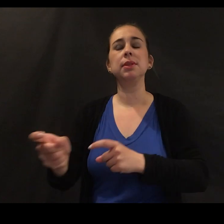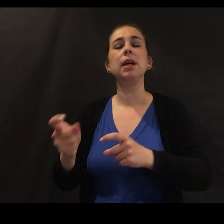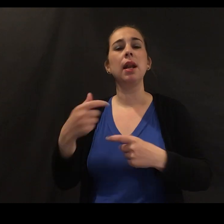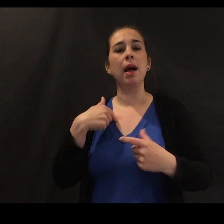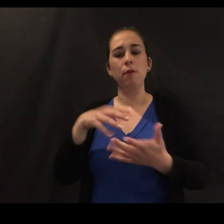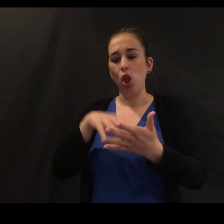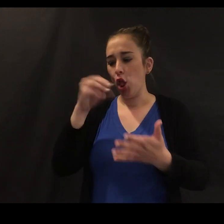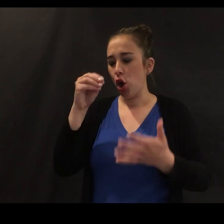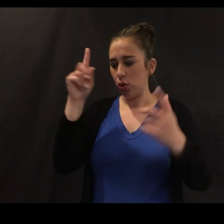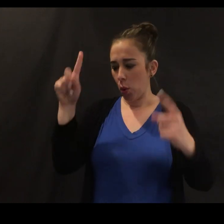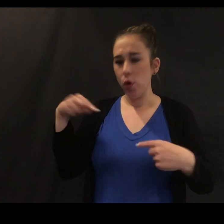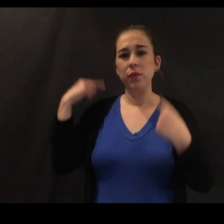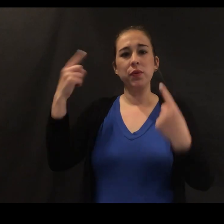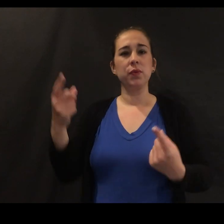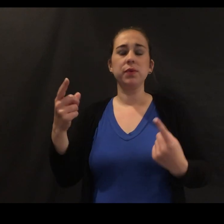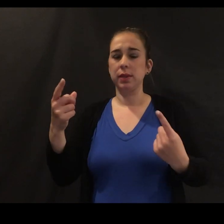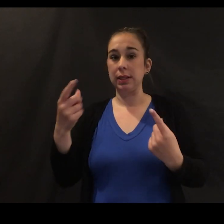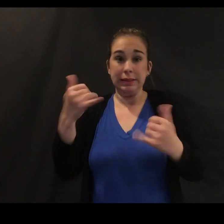the years,